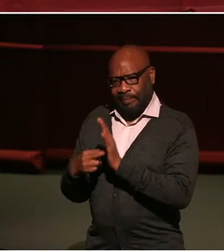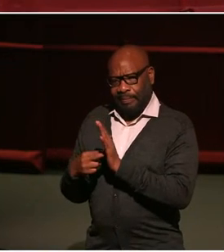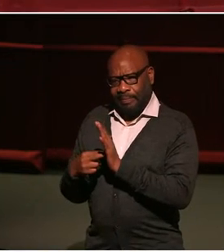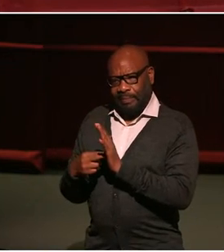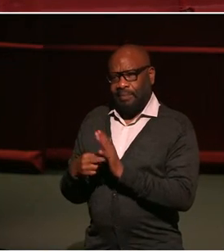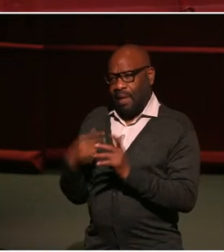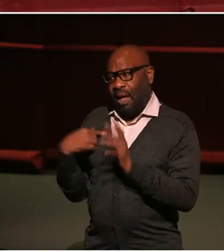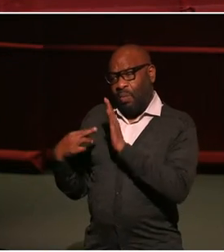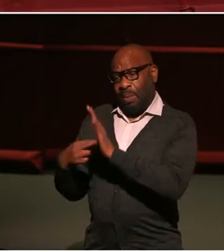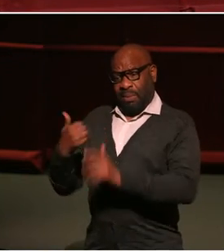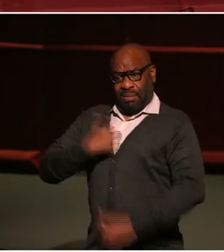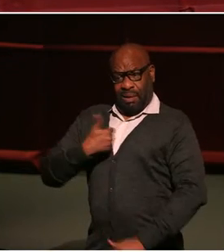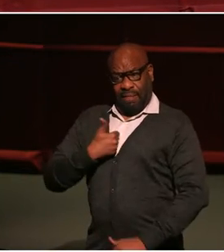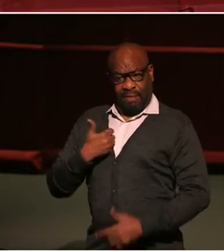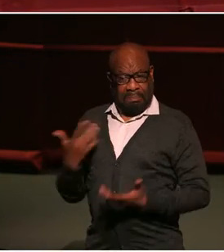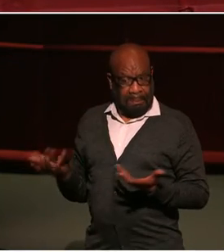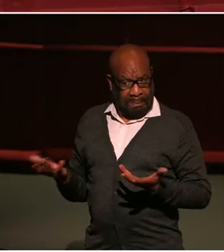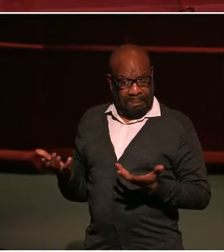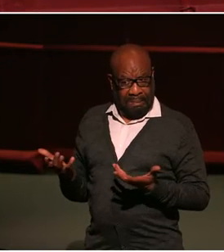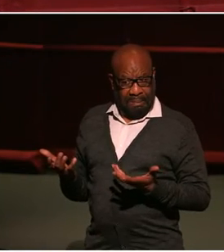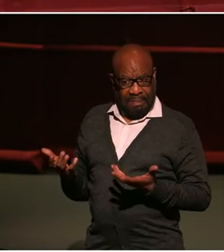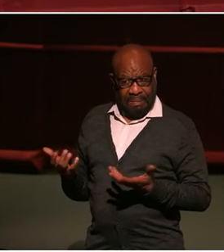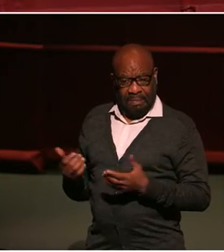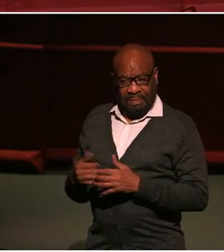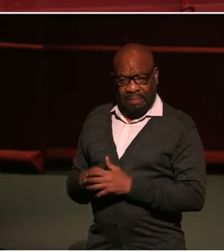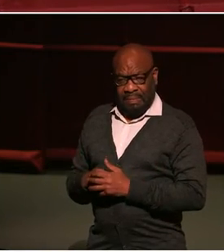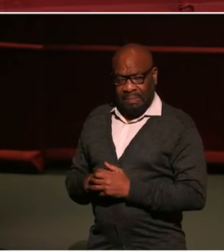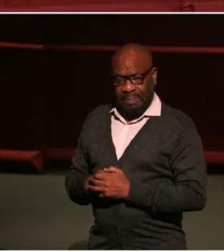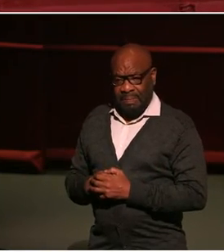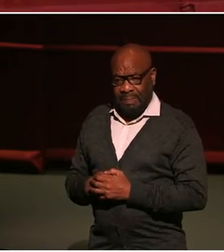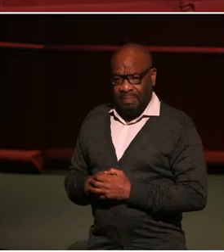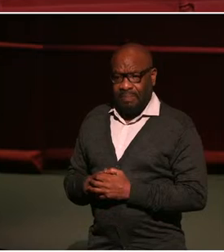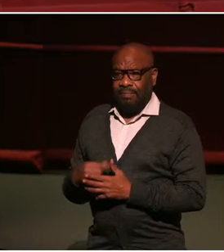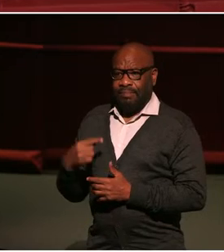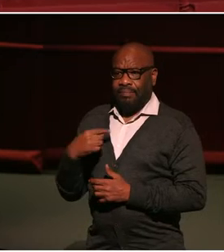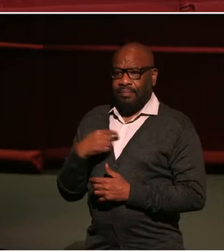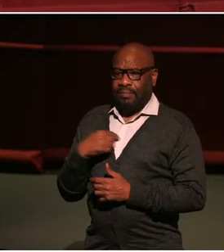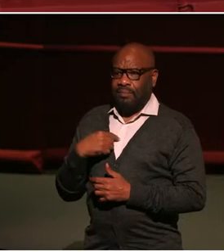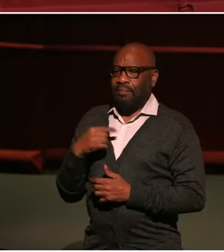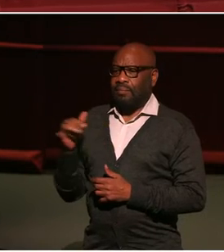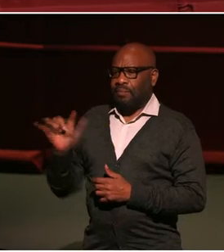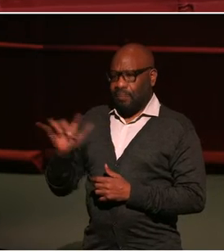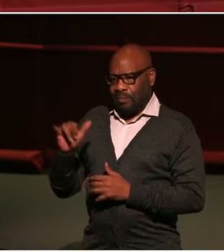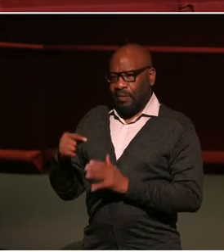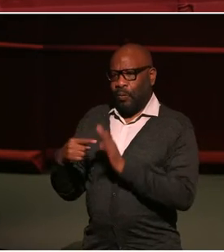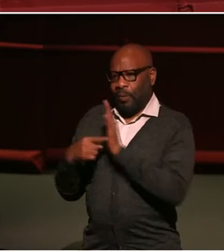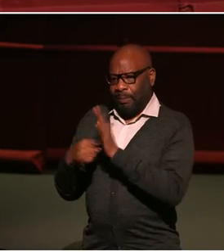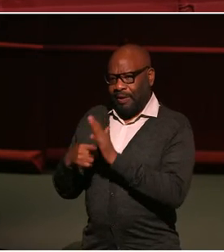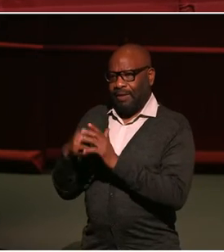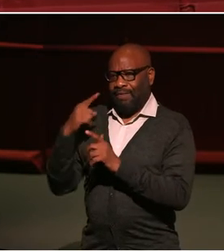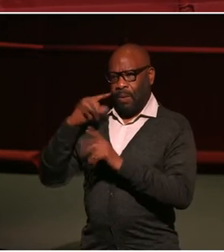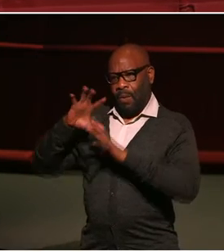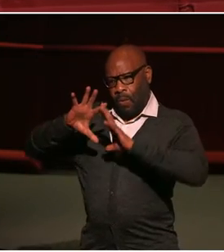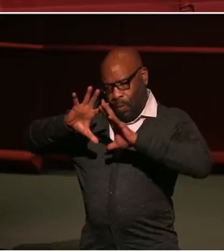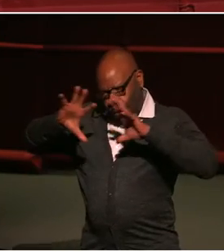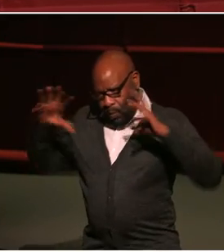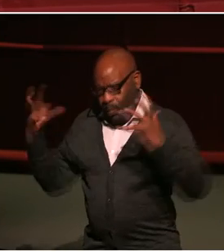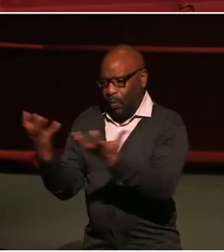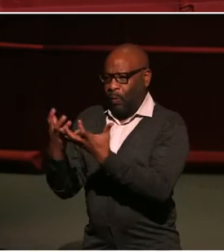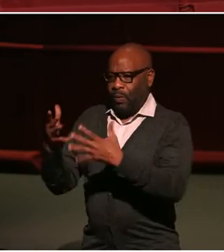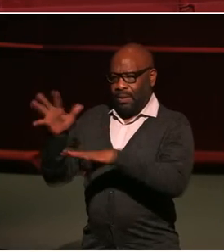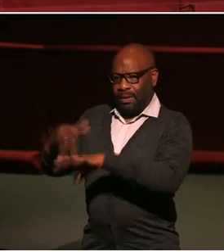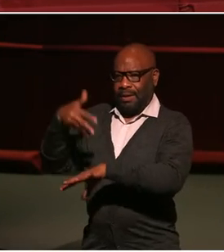myself. I was representing all Indigenous voices out there, all